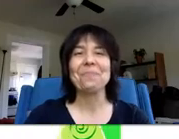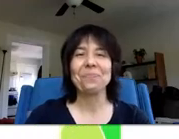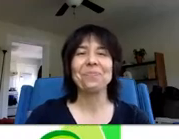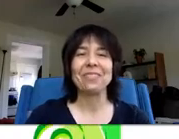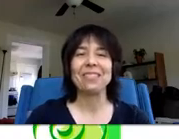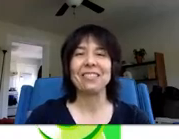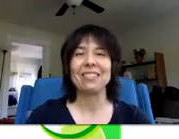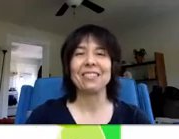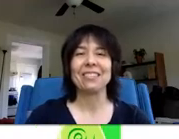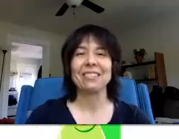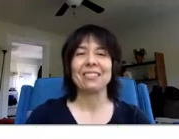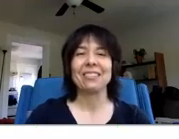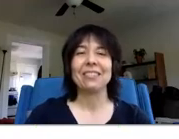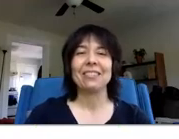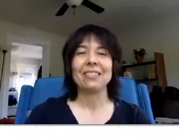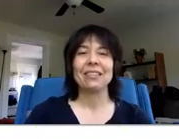job.